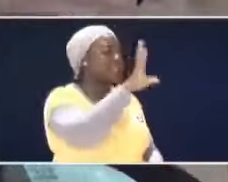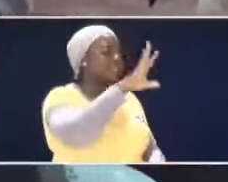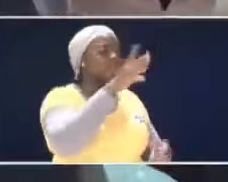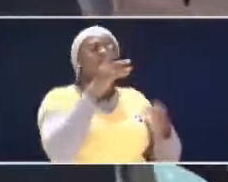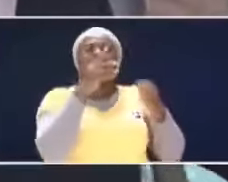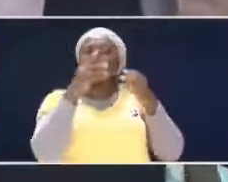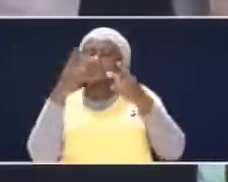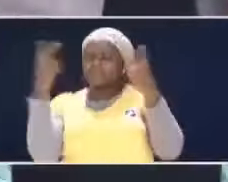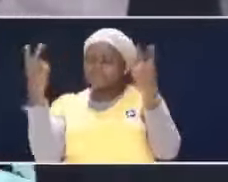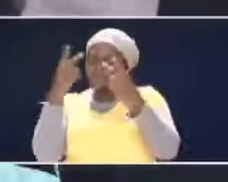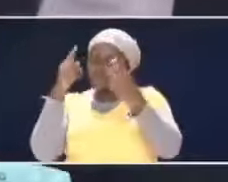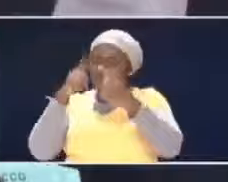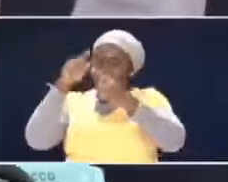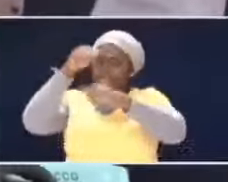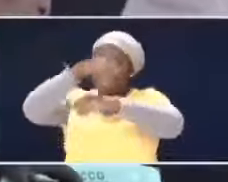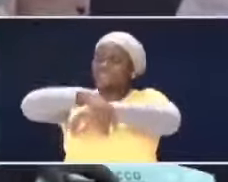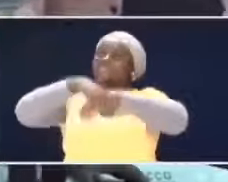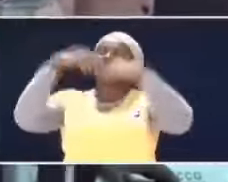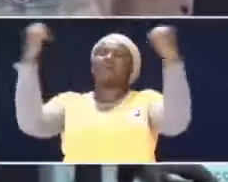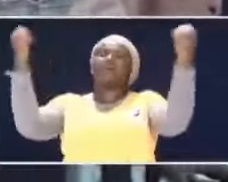tonight.